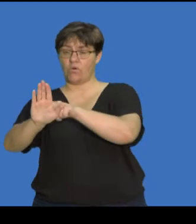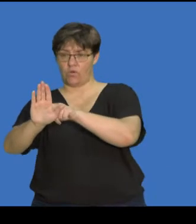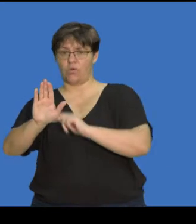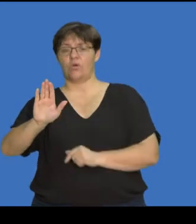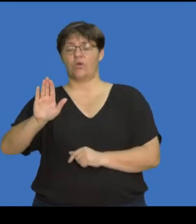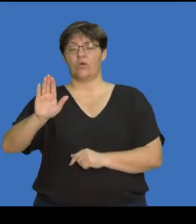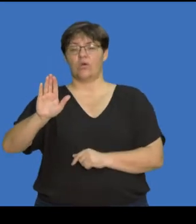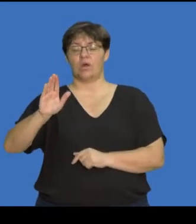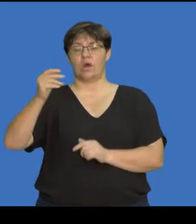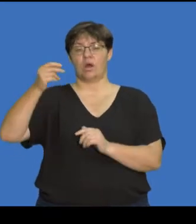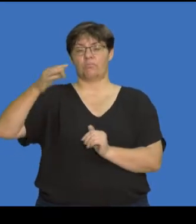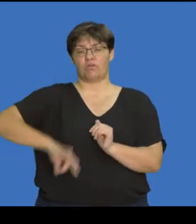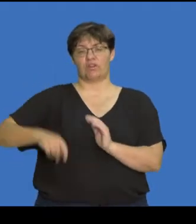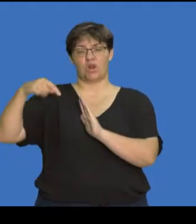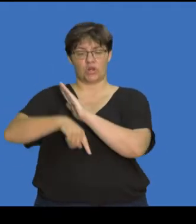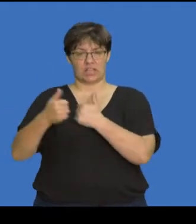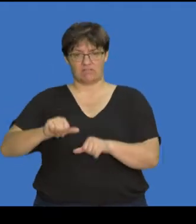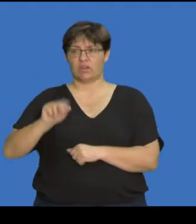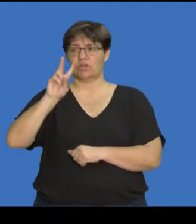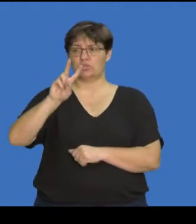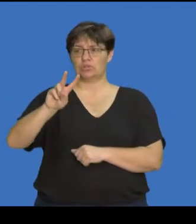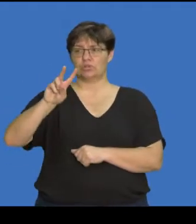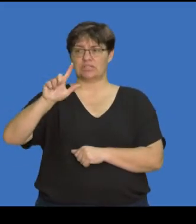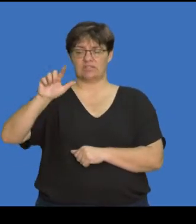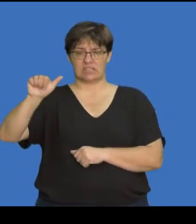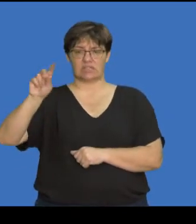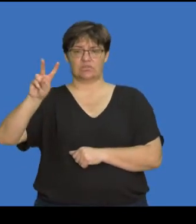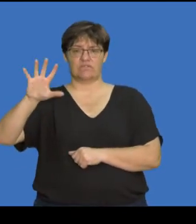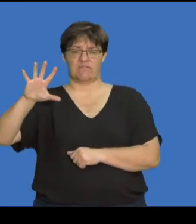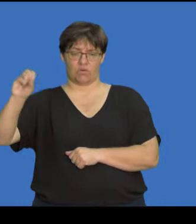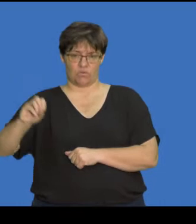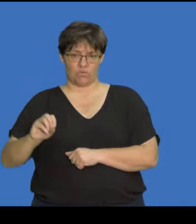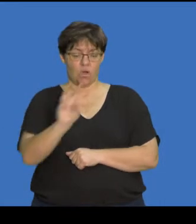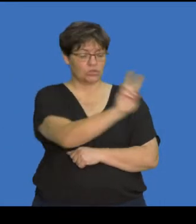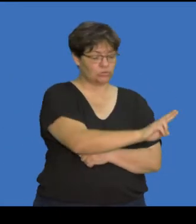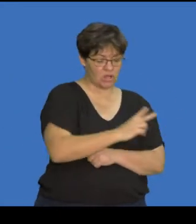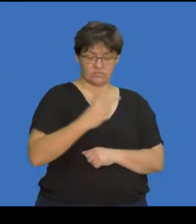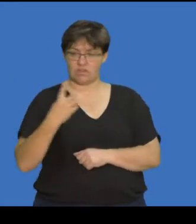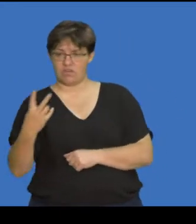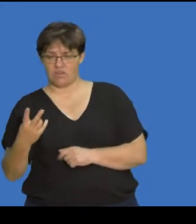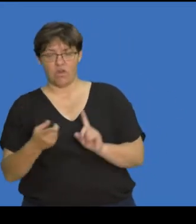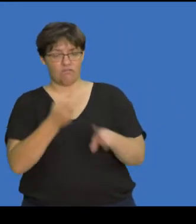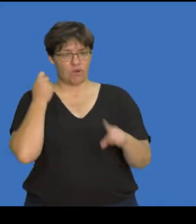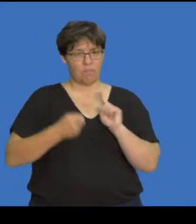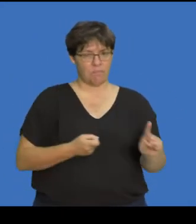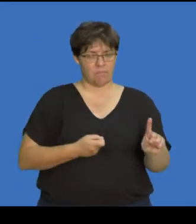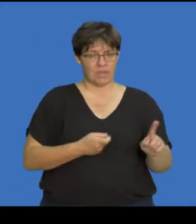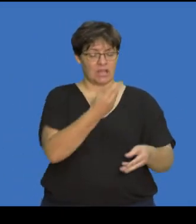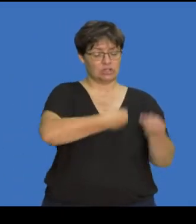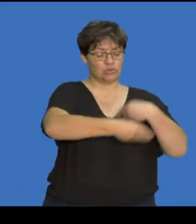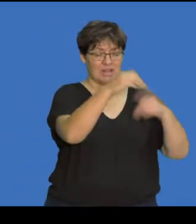with 276,250. You're transferring the profit, the gross profit, from your trading